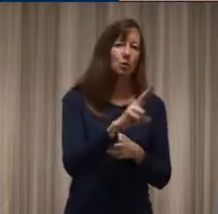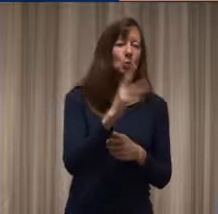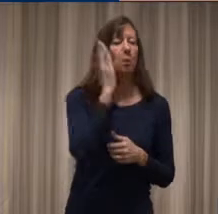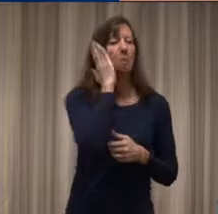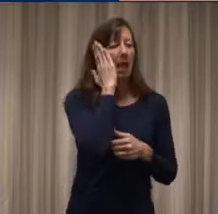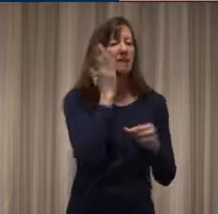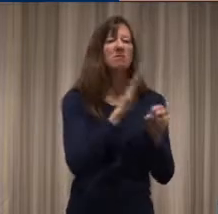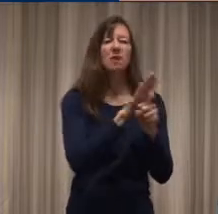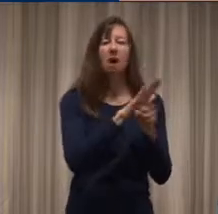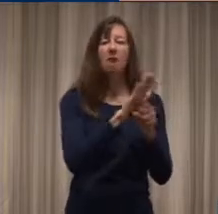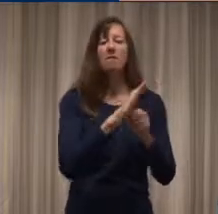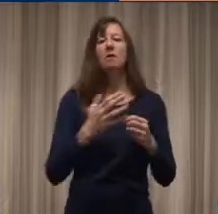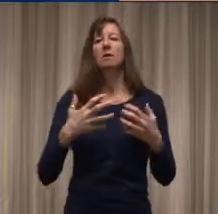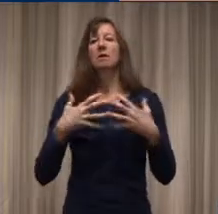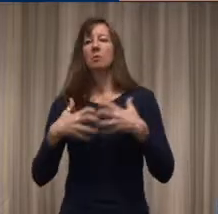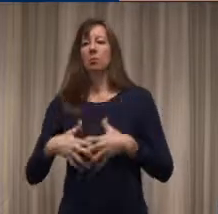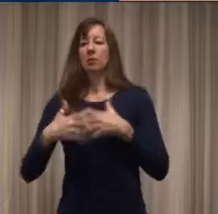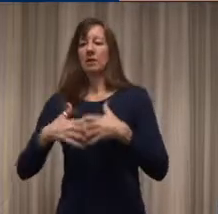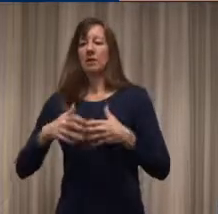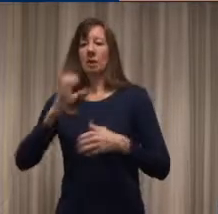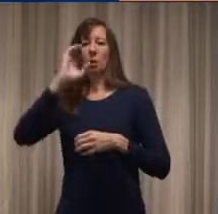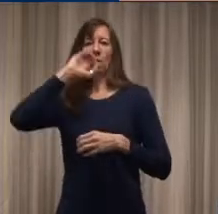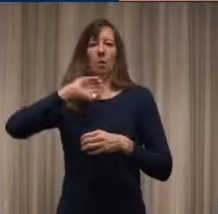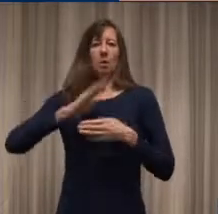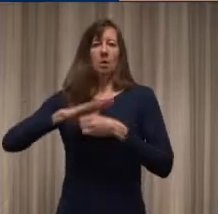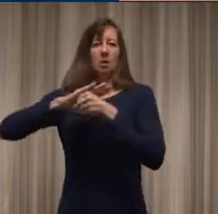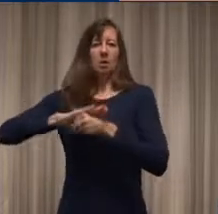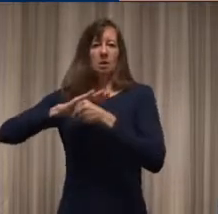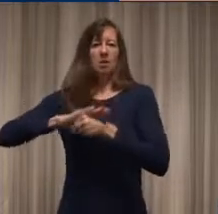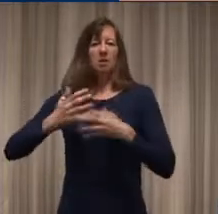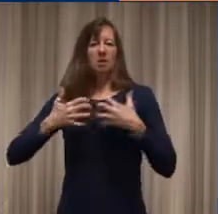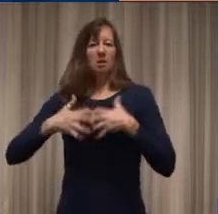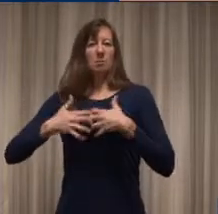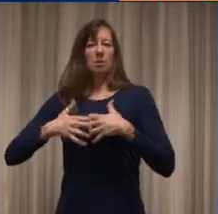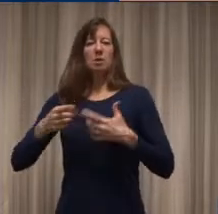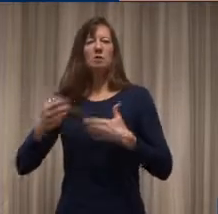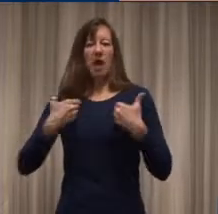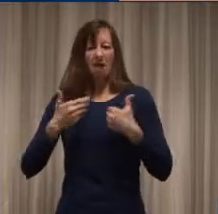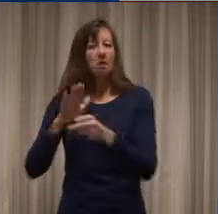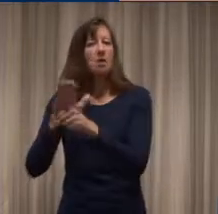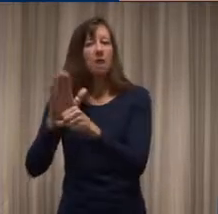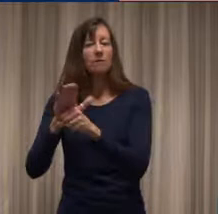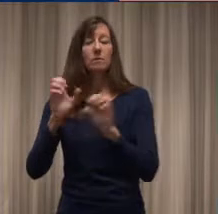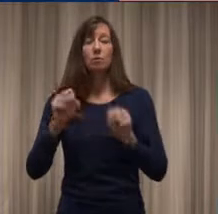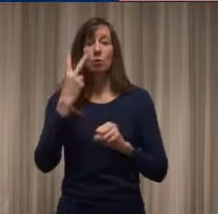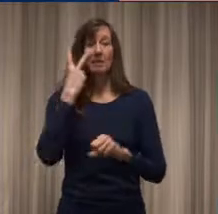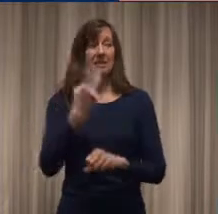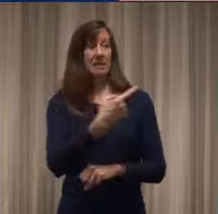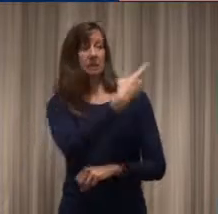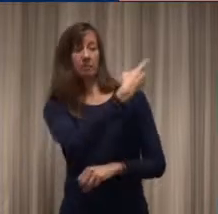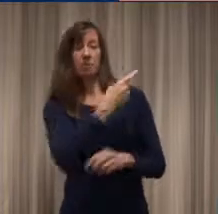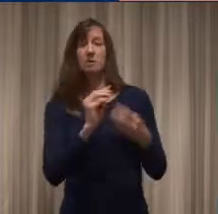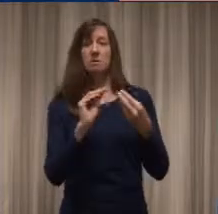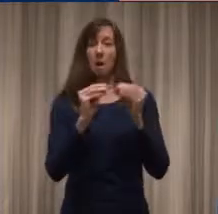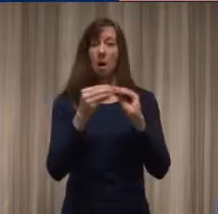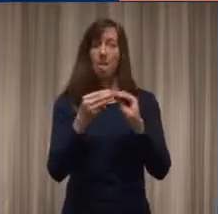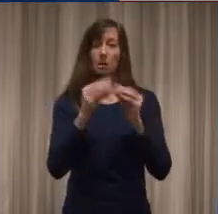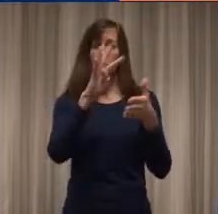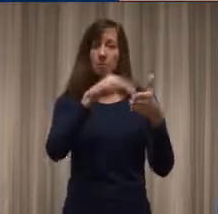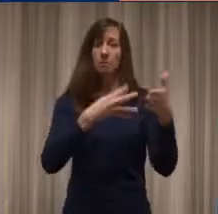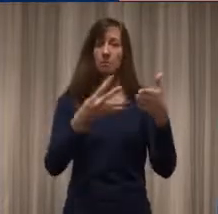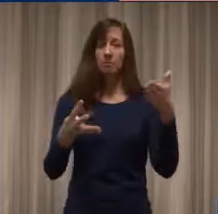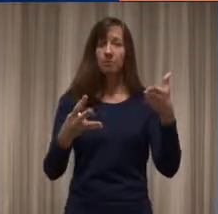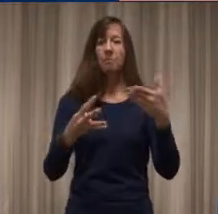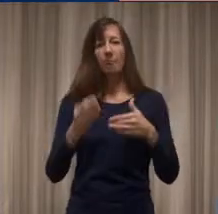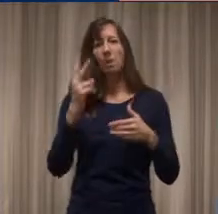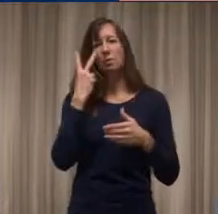You can see those numbers there on the screen. And you can see 27 hospitalized, 4